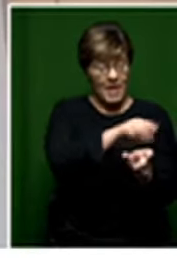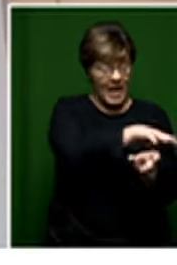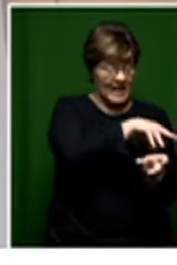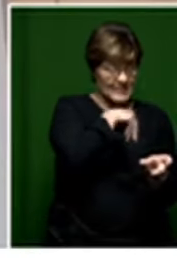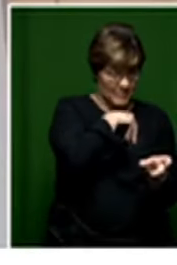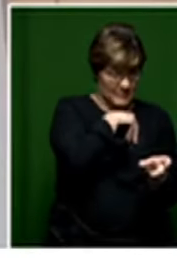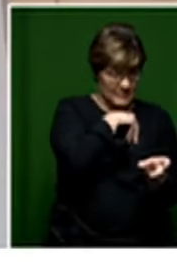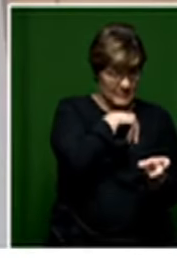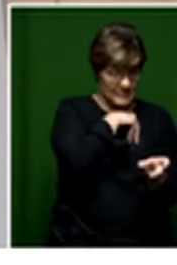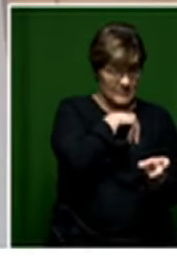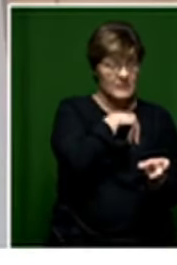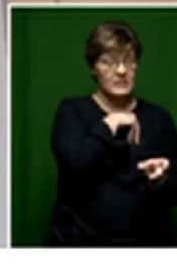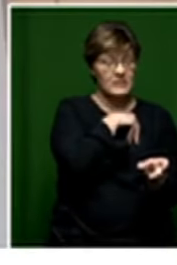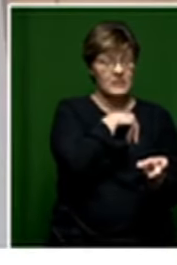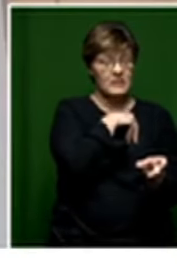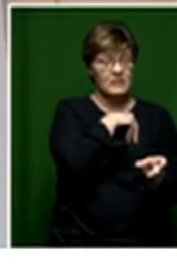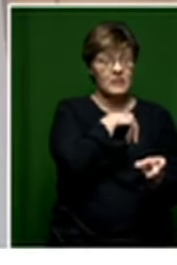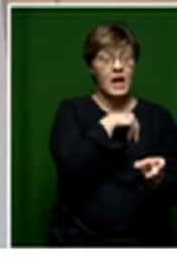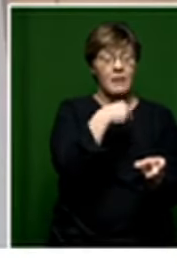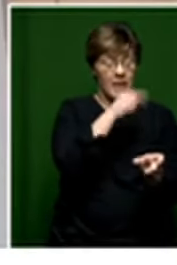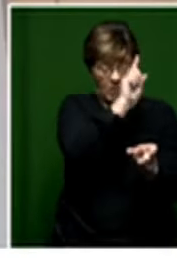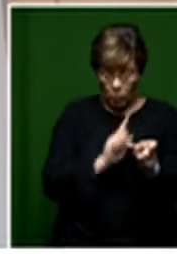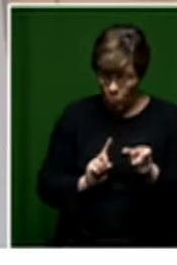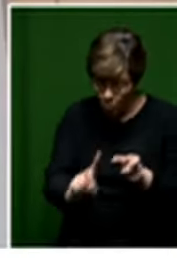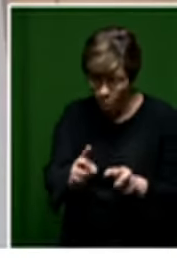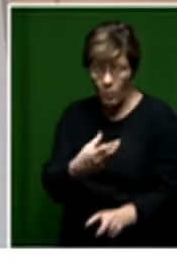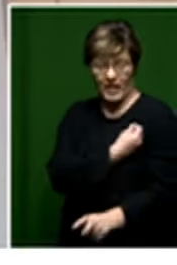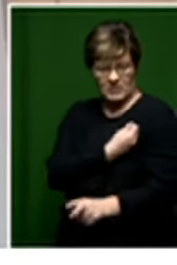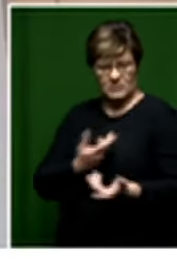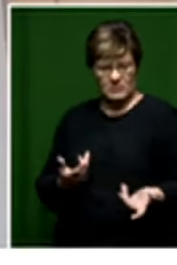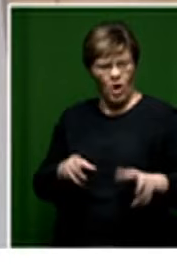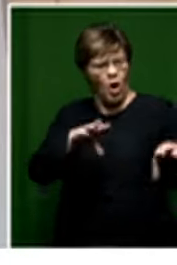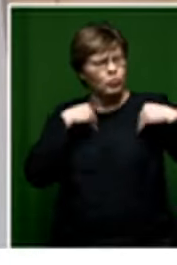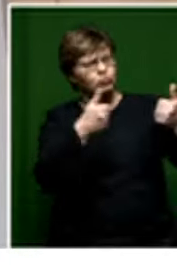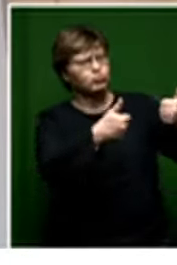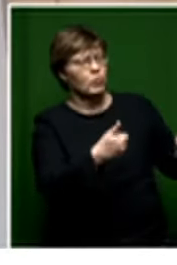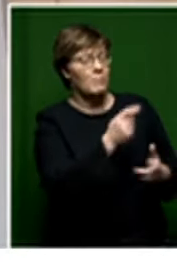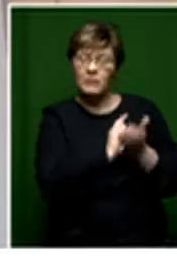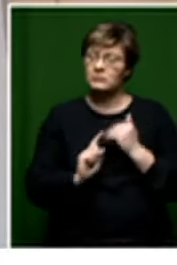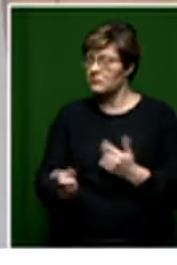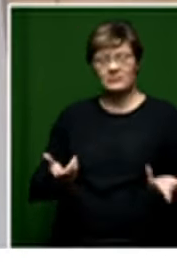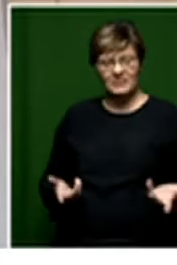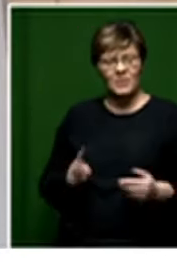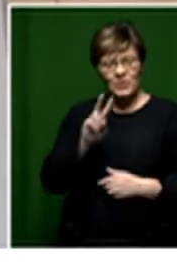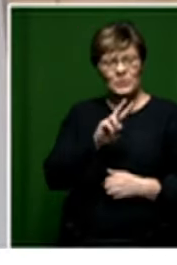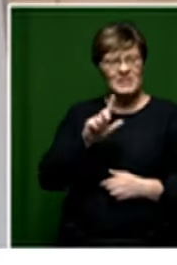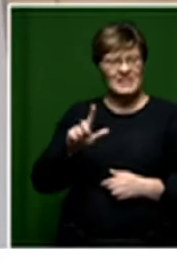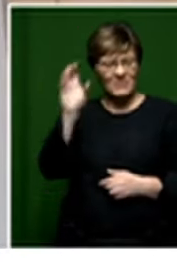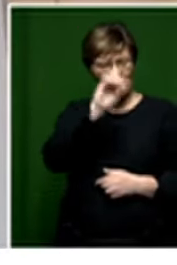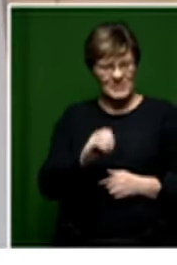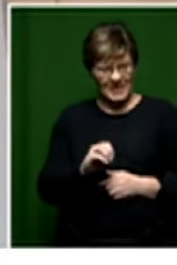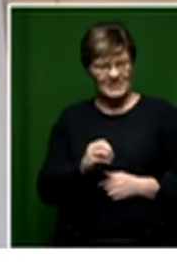acceptance and levels of vaccination. So we know that we're close to the 20% mark of adults